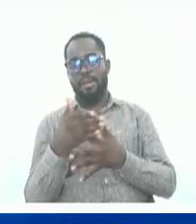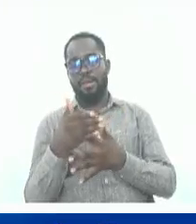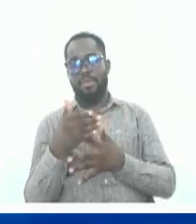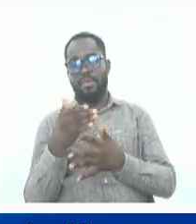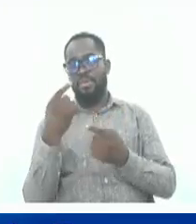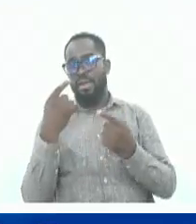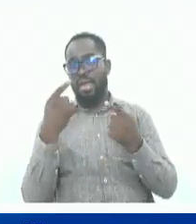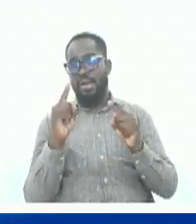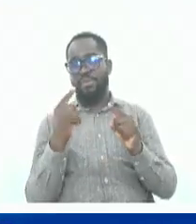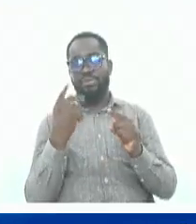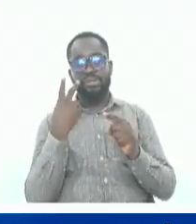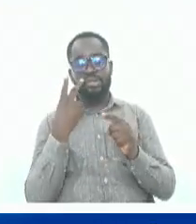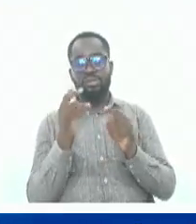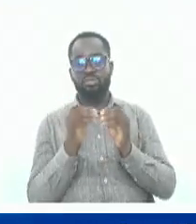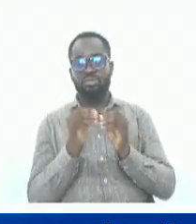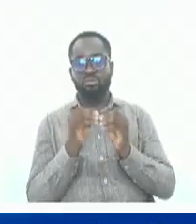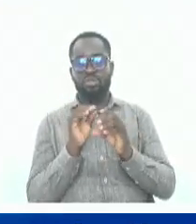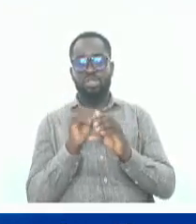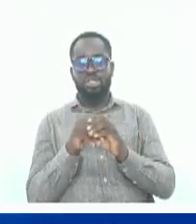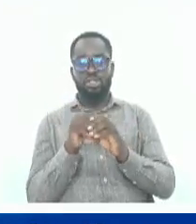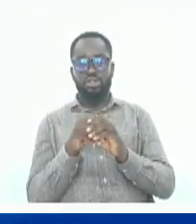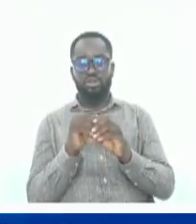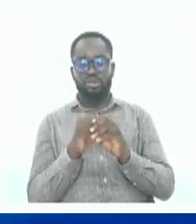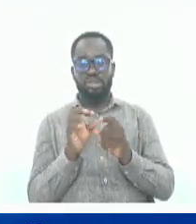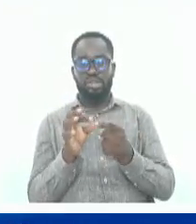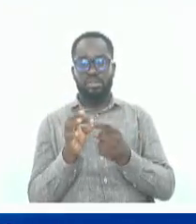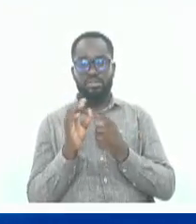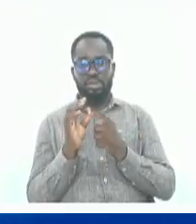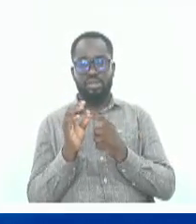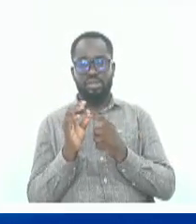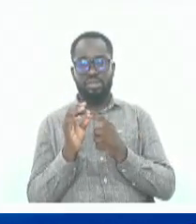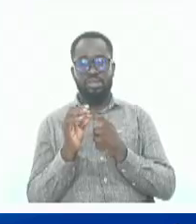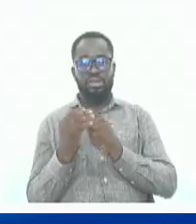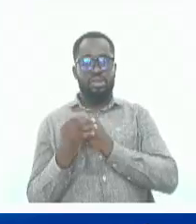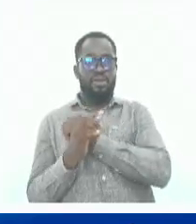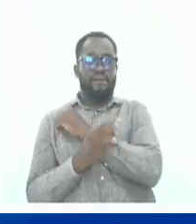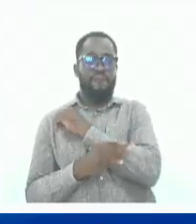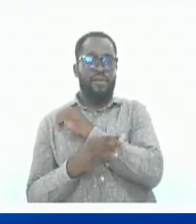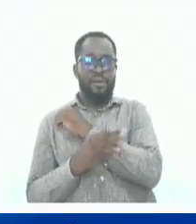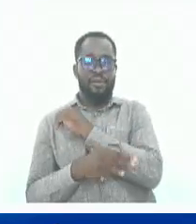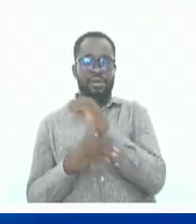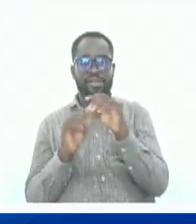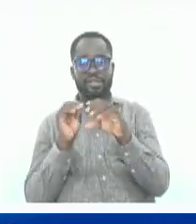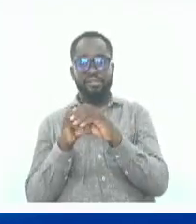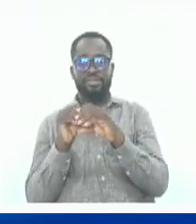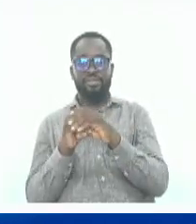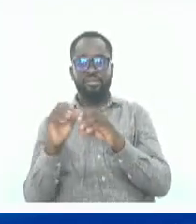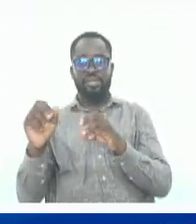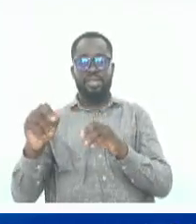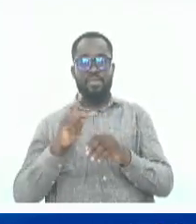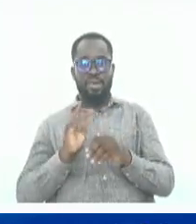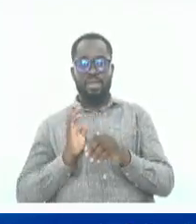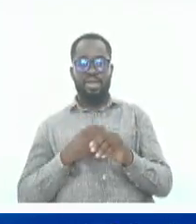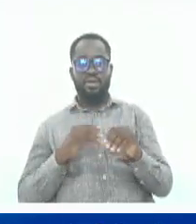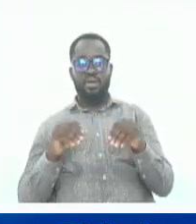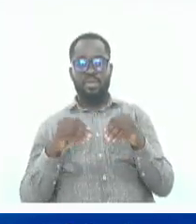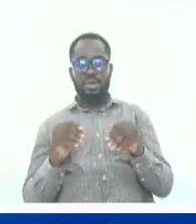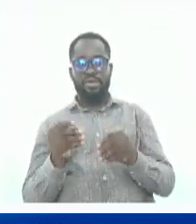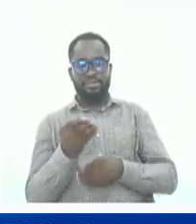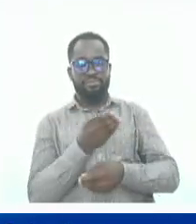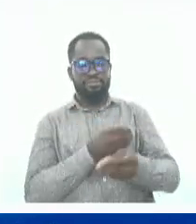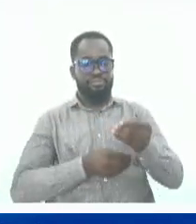we are seeing more interest, especially from the foreign portfolio investors coming back into our markets to